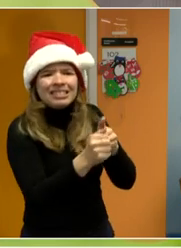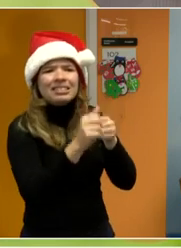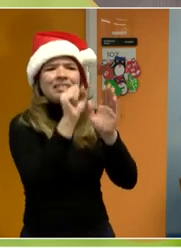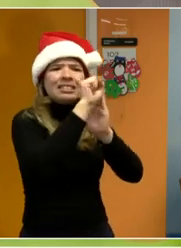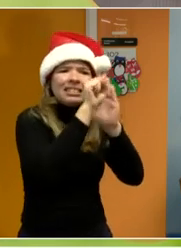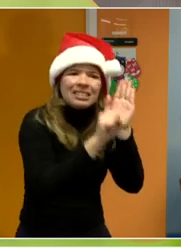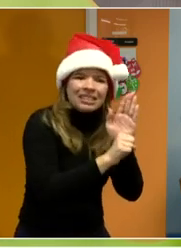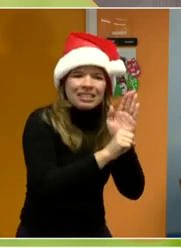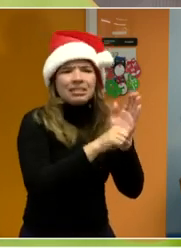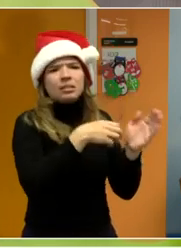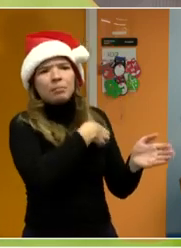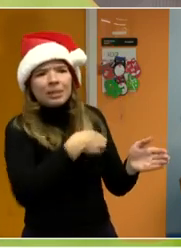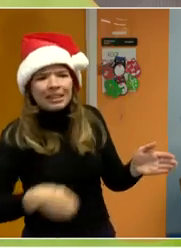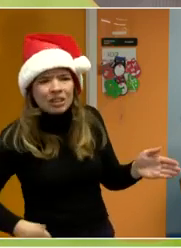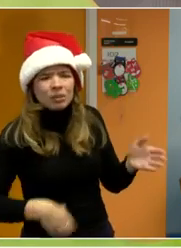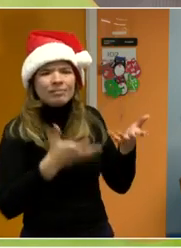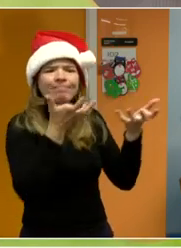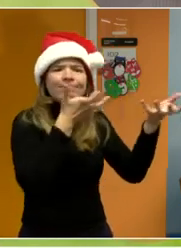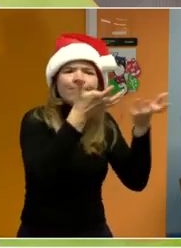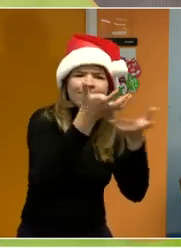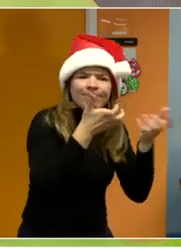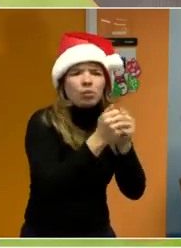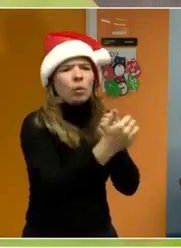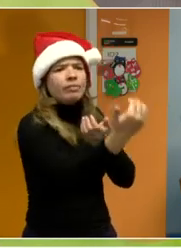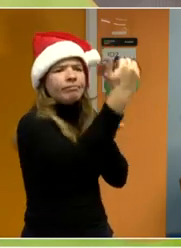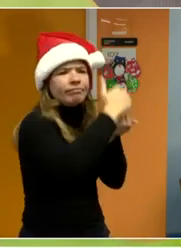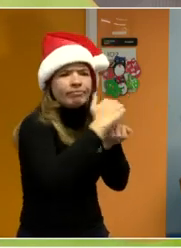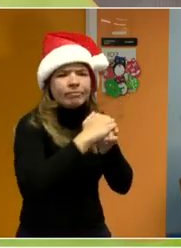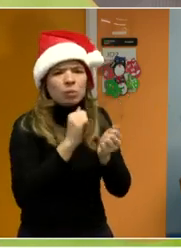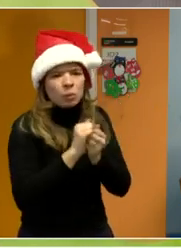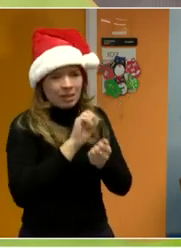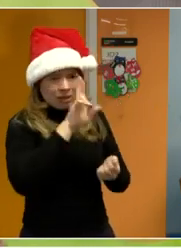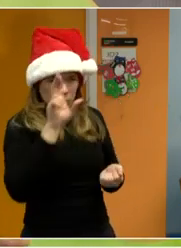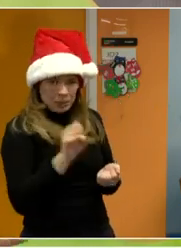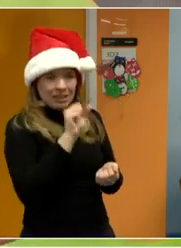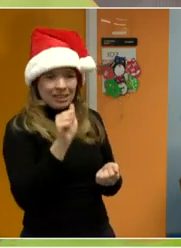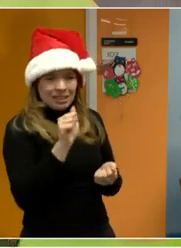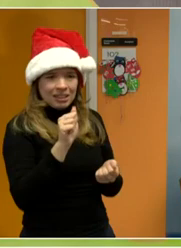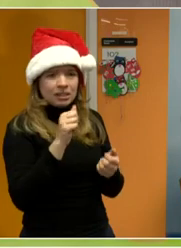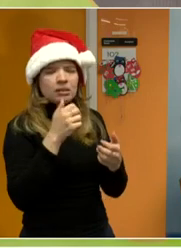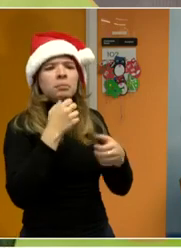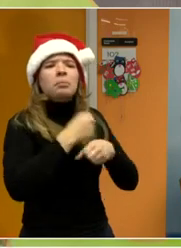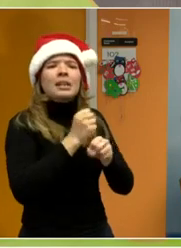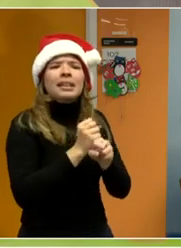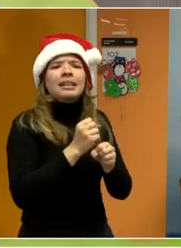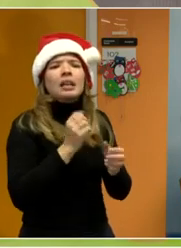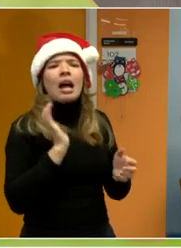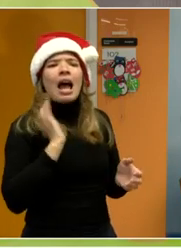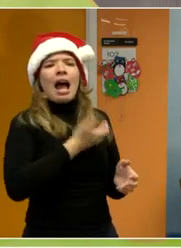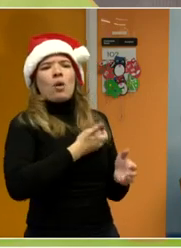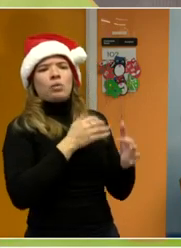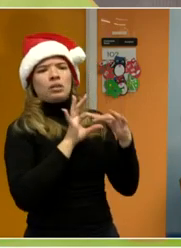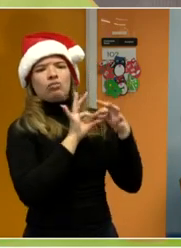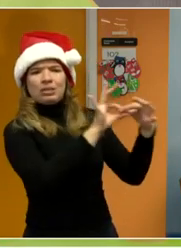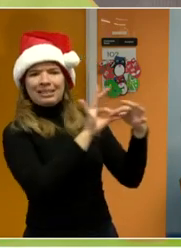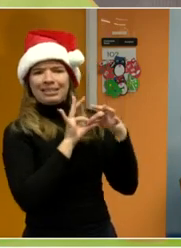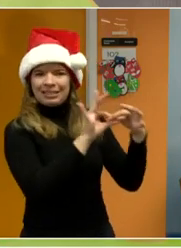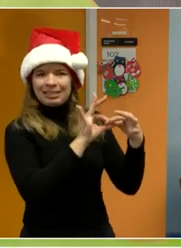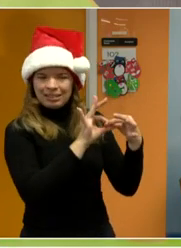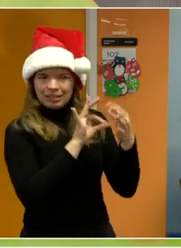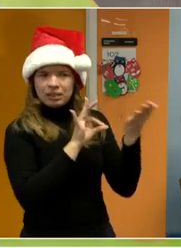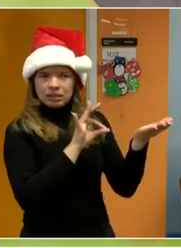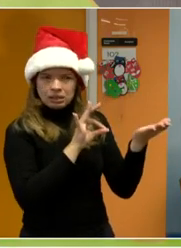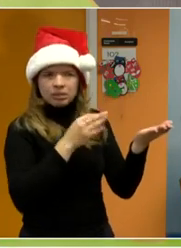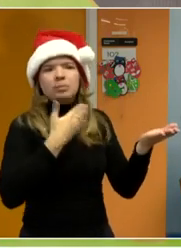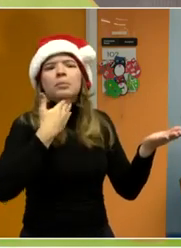can work with the U.S. To make our relationships even more robust. So